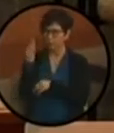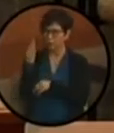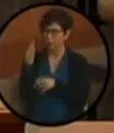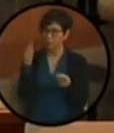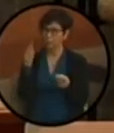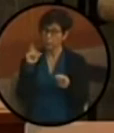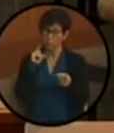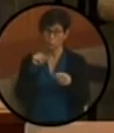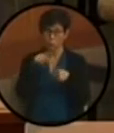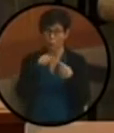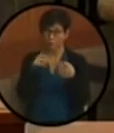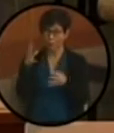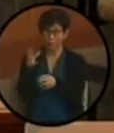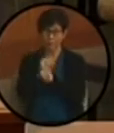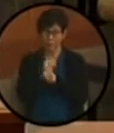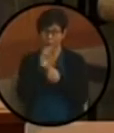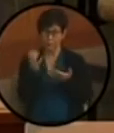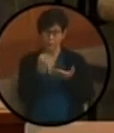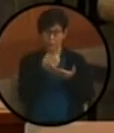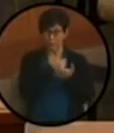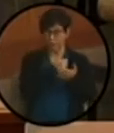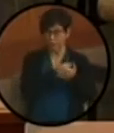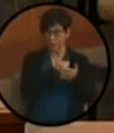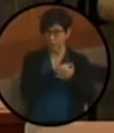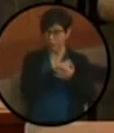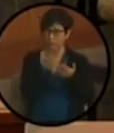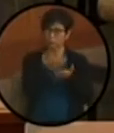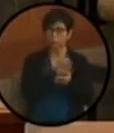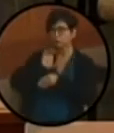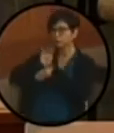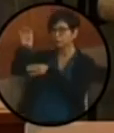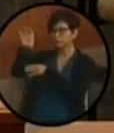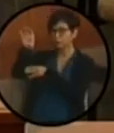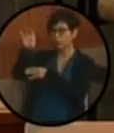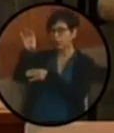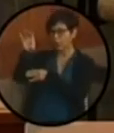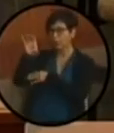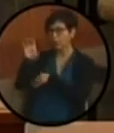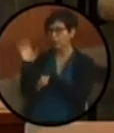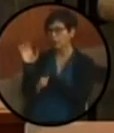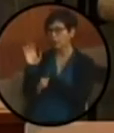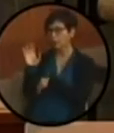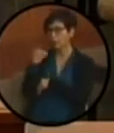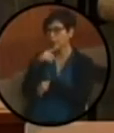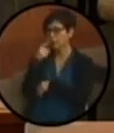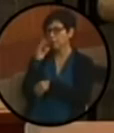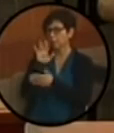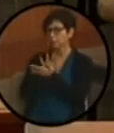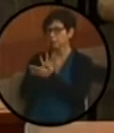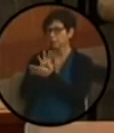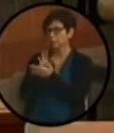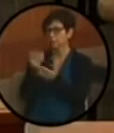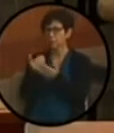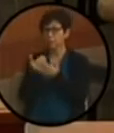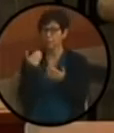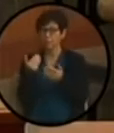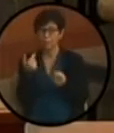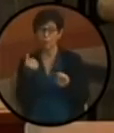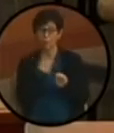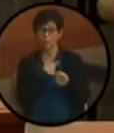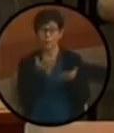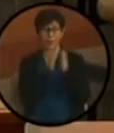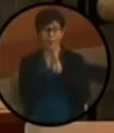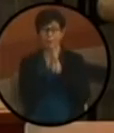of forfeiture to Missouri schools. Over the past 2 years, Americans for Forfeiture Reform has sought to simply ask how Columbia Police